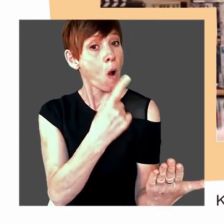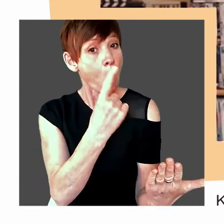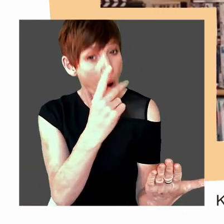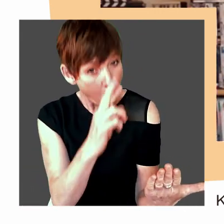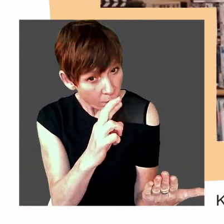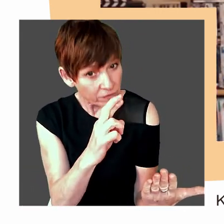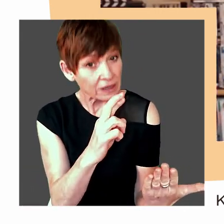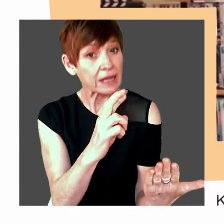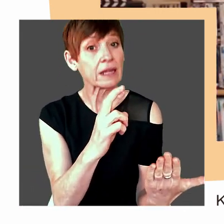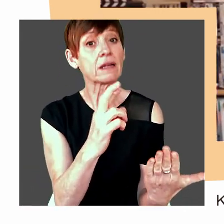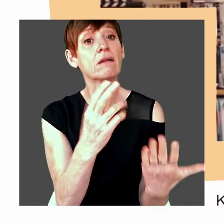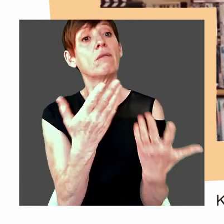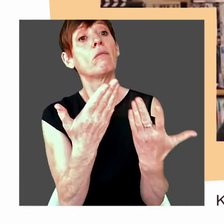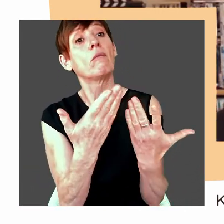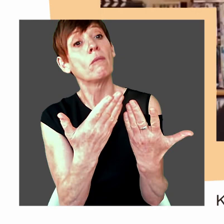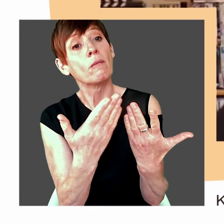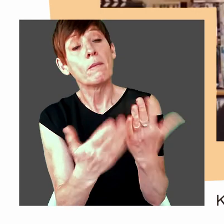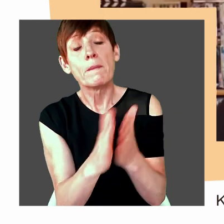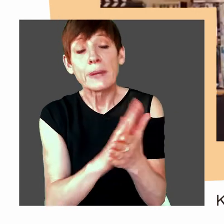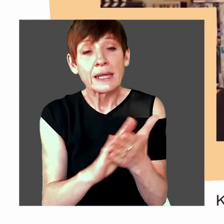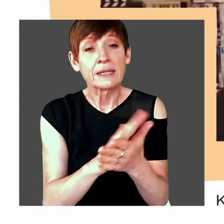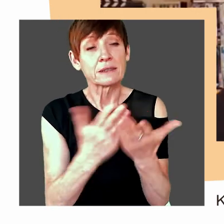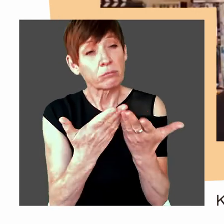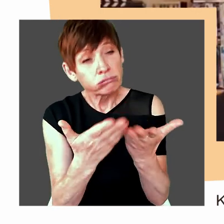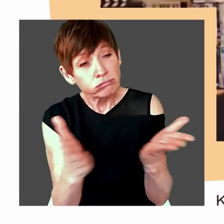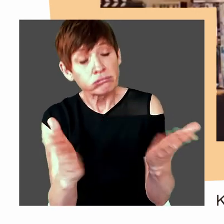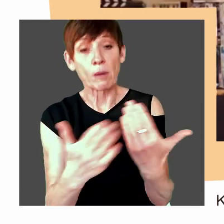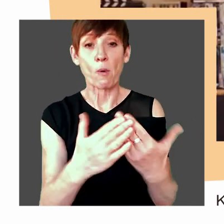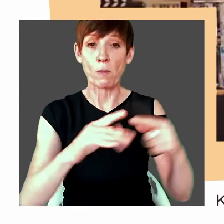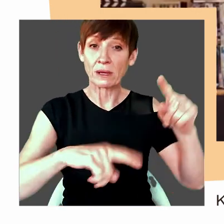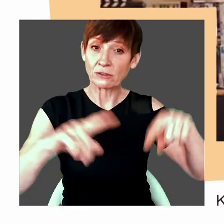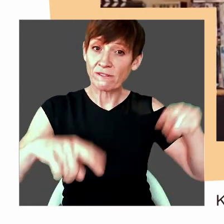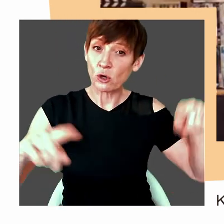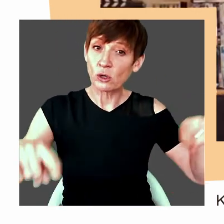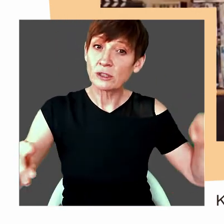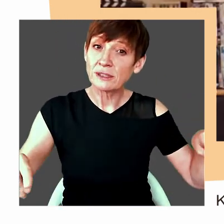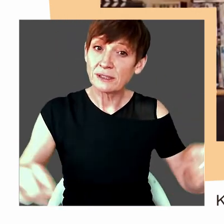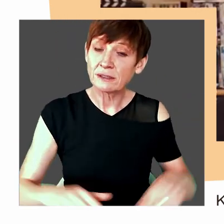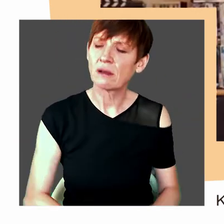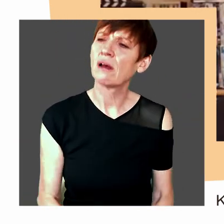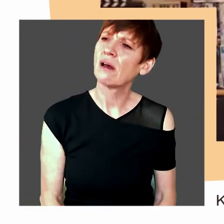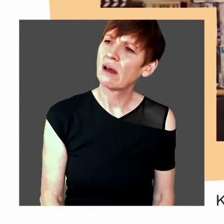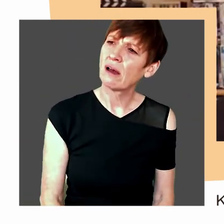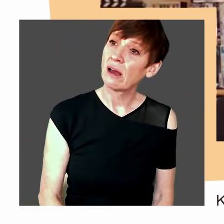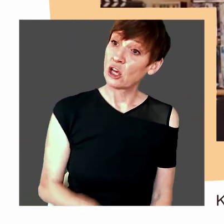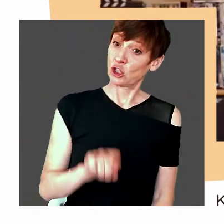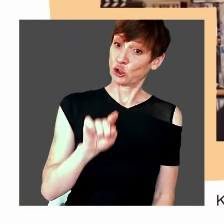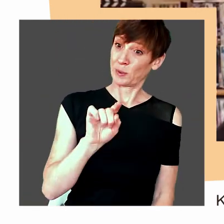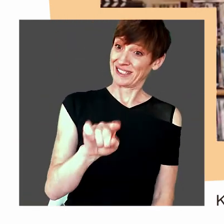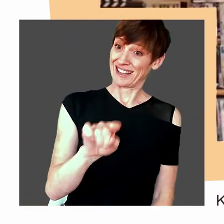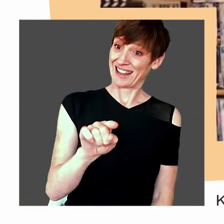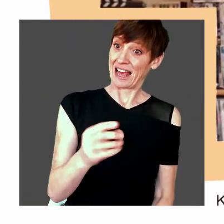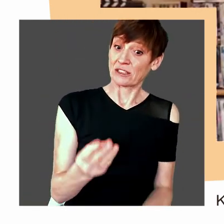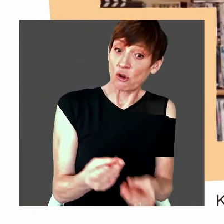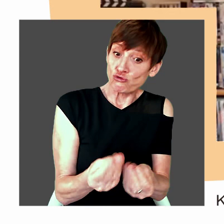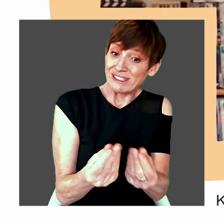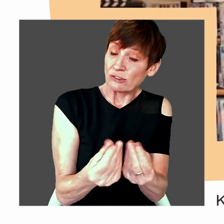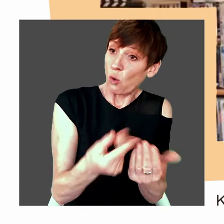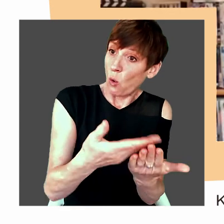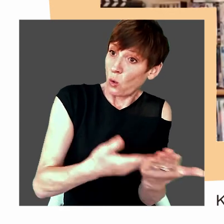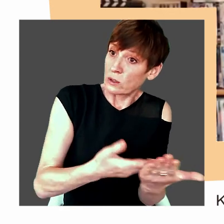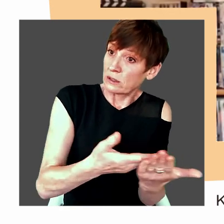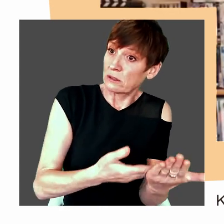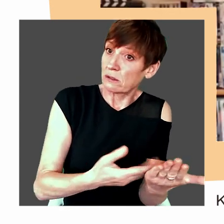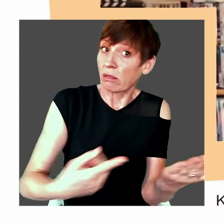more diverse voices to come through. And is that the idea that that is a resource that emerging filmmakers